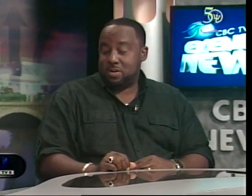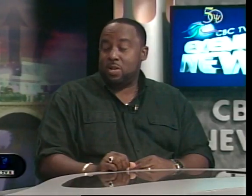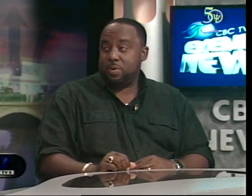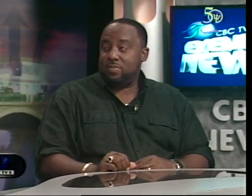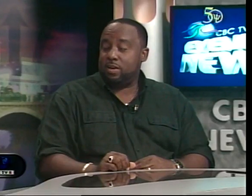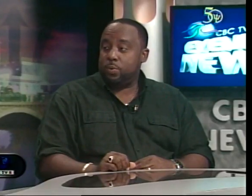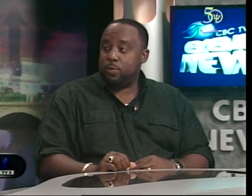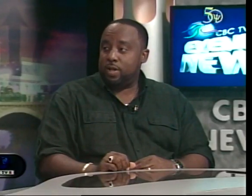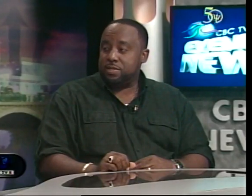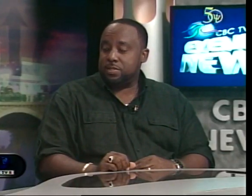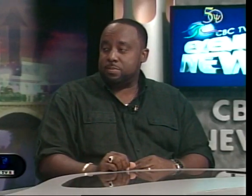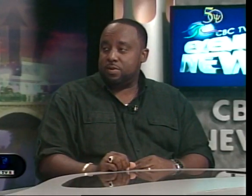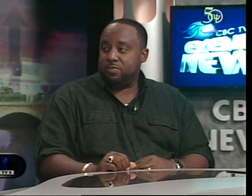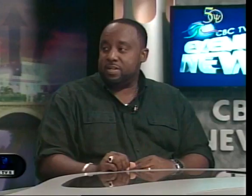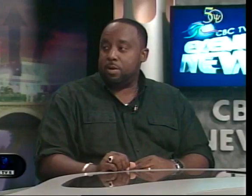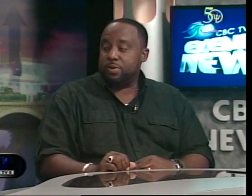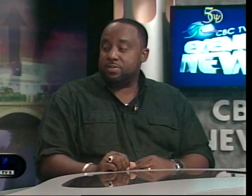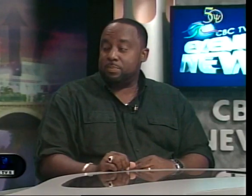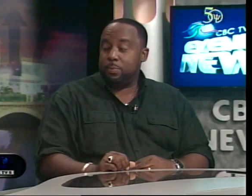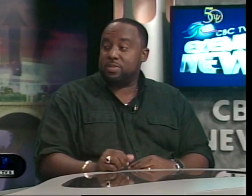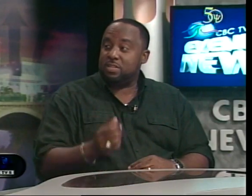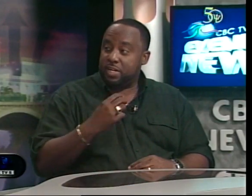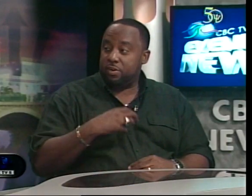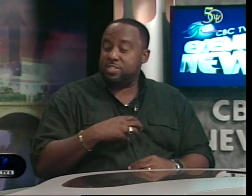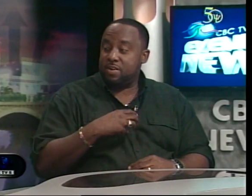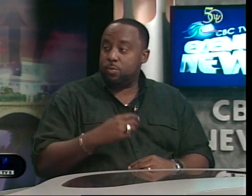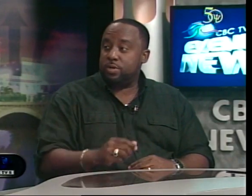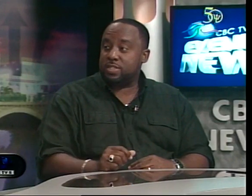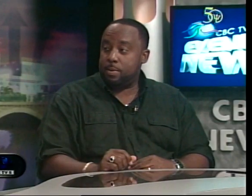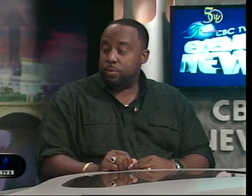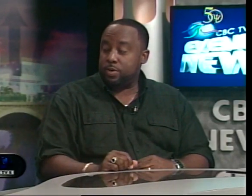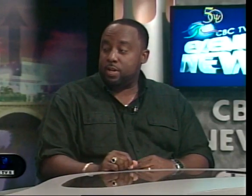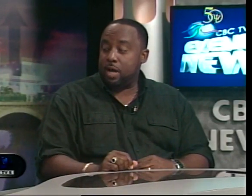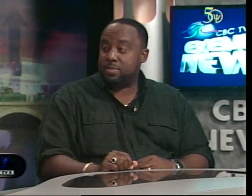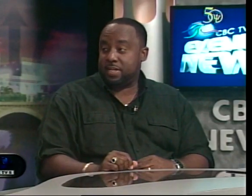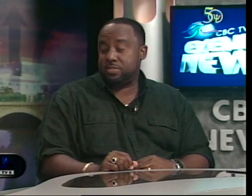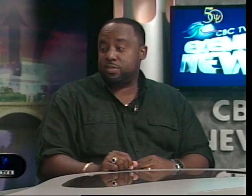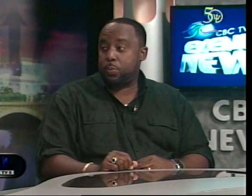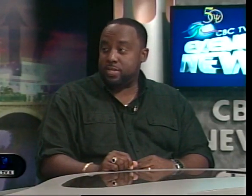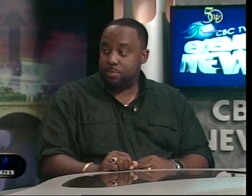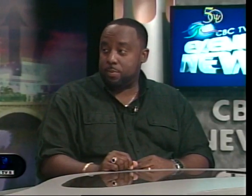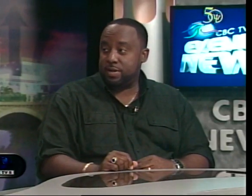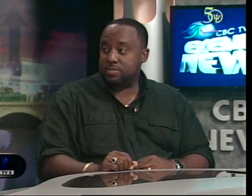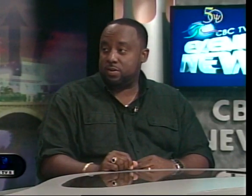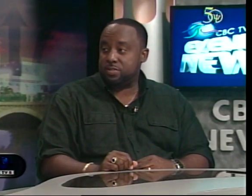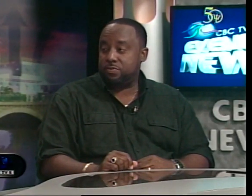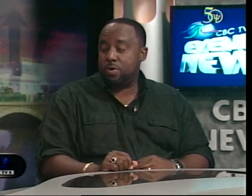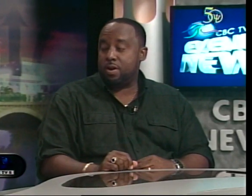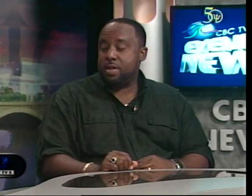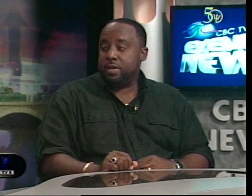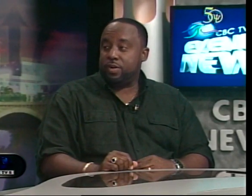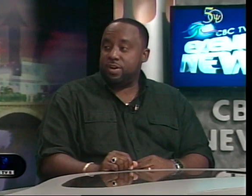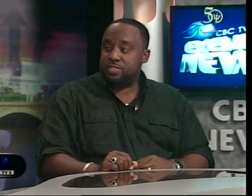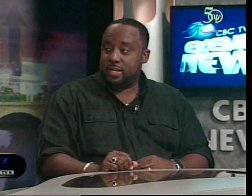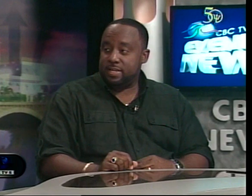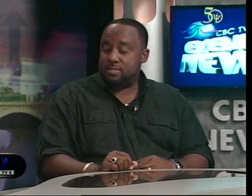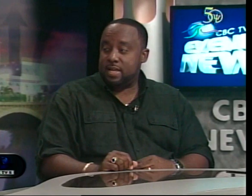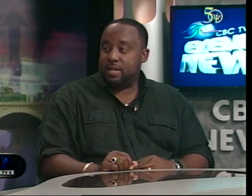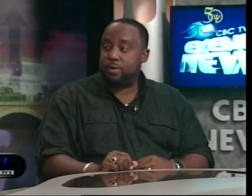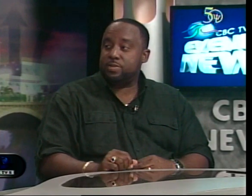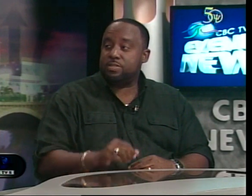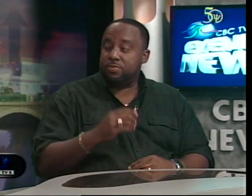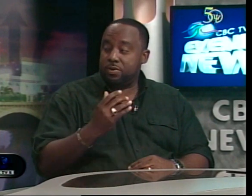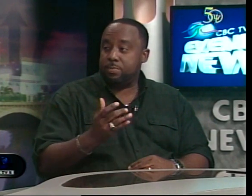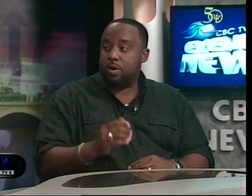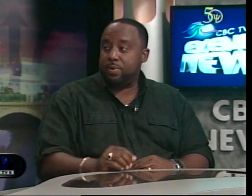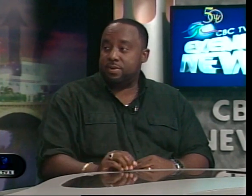Well, certainly we've done quite well in terms of the numbers, but we're still encouraging everyone to come out. Tickets are $20 Barbados for the Greenwich and Haynes stand.